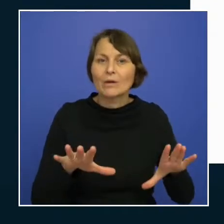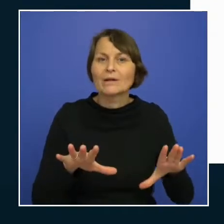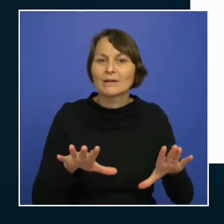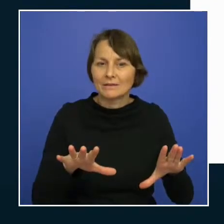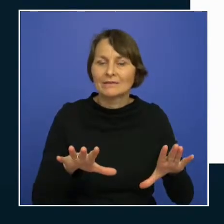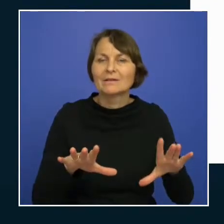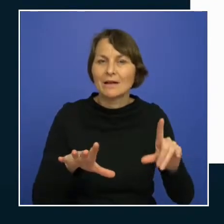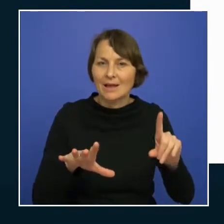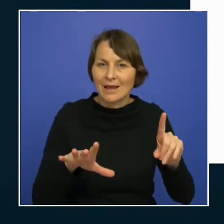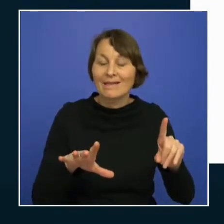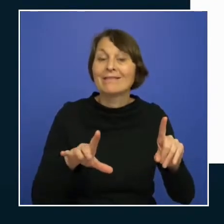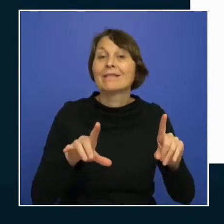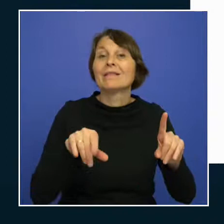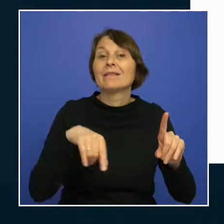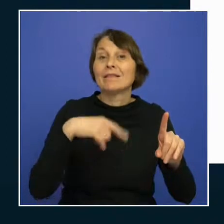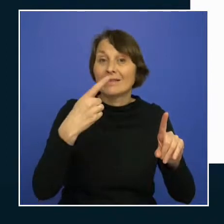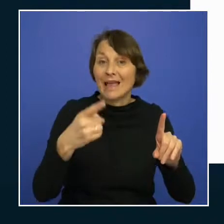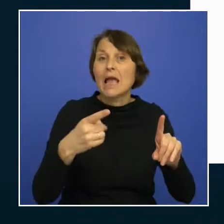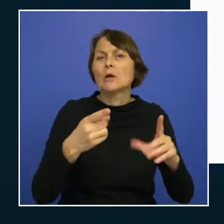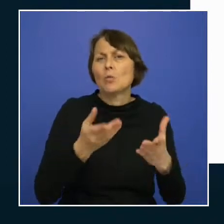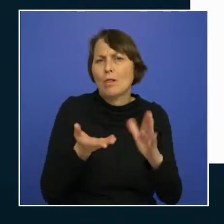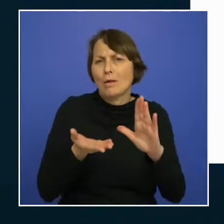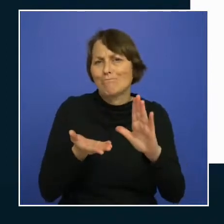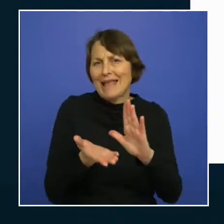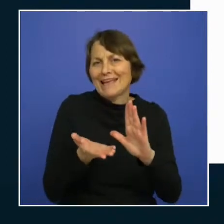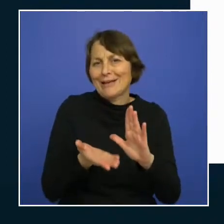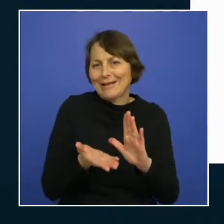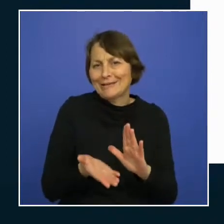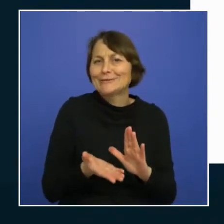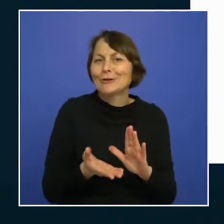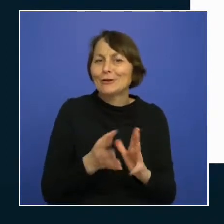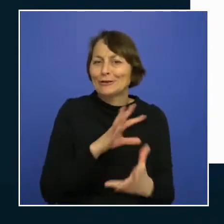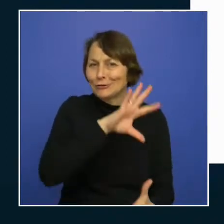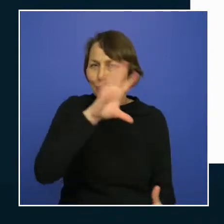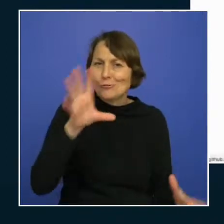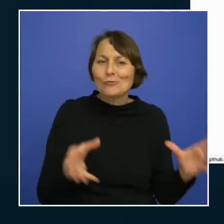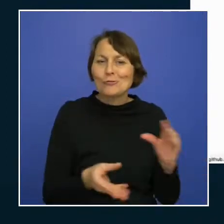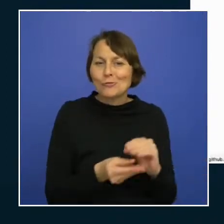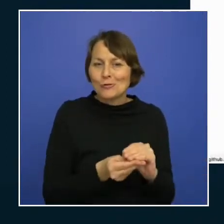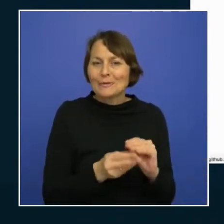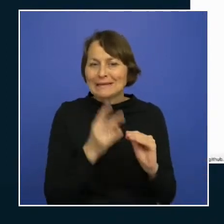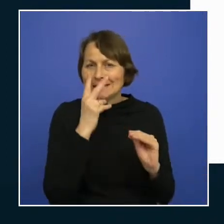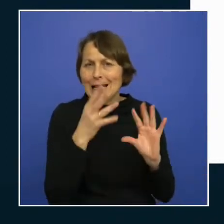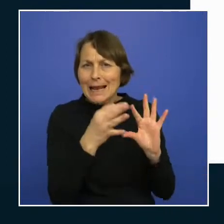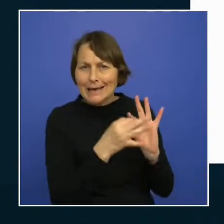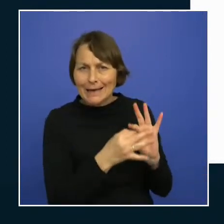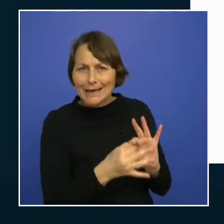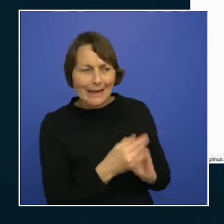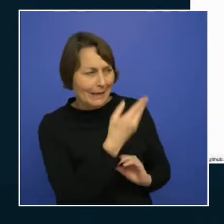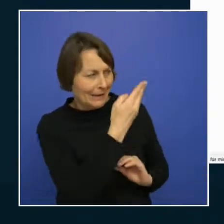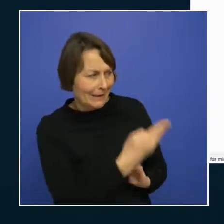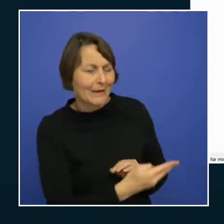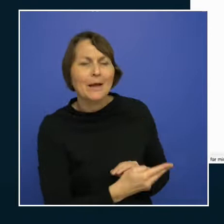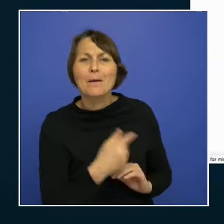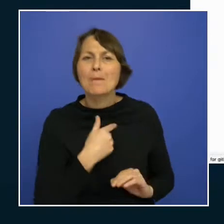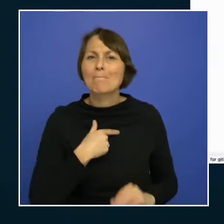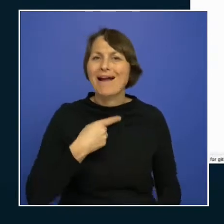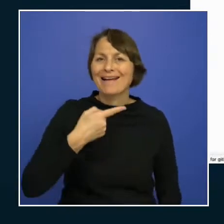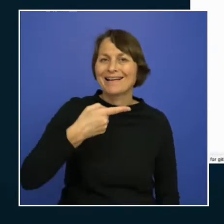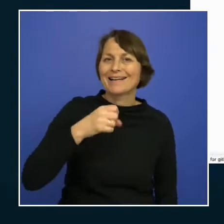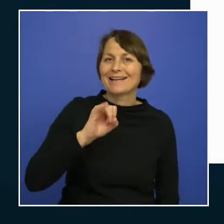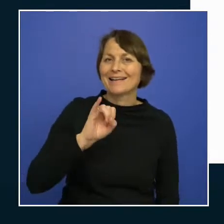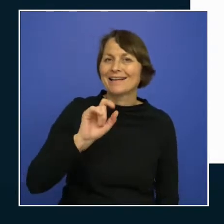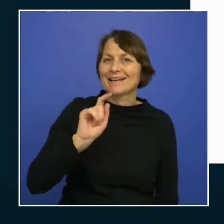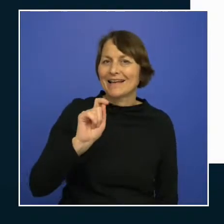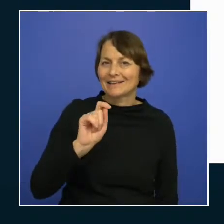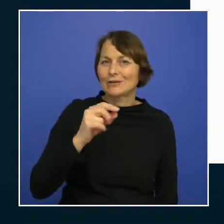eventually we're baking. So it's like a tutorial included in here. It links to my GitHub. I don't know if this opens